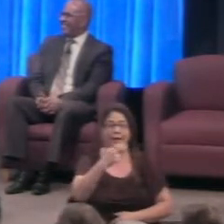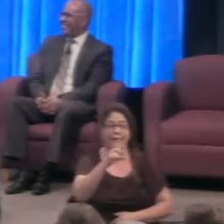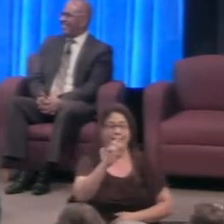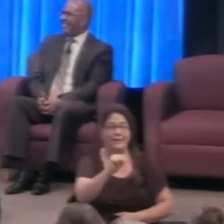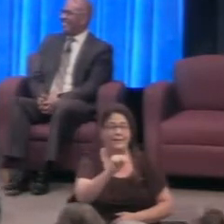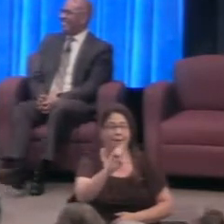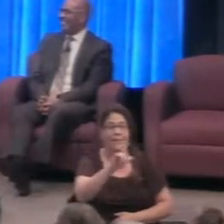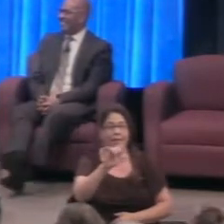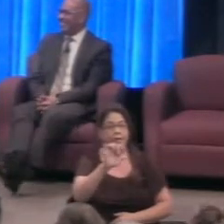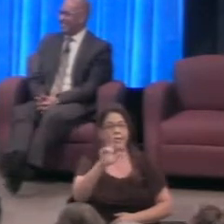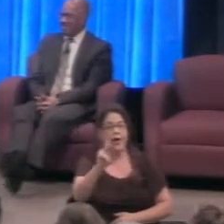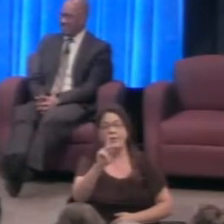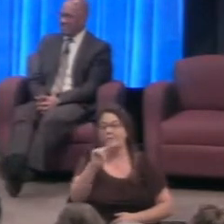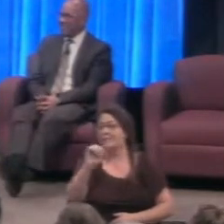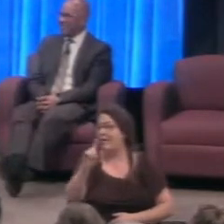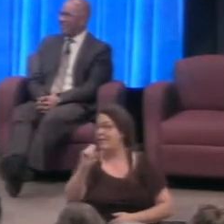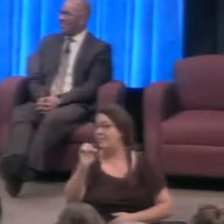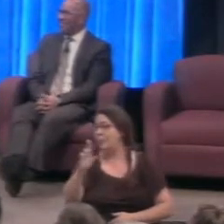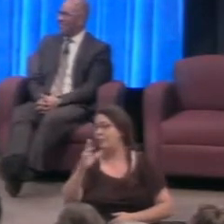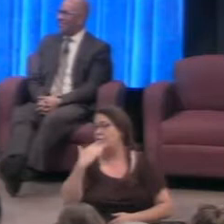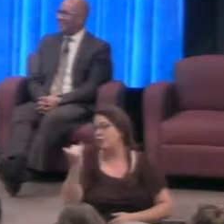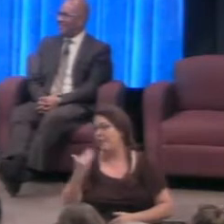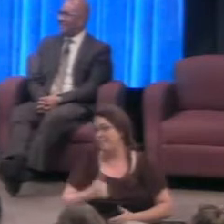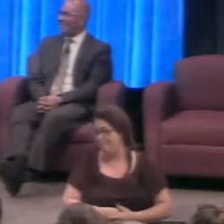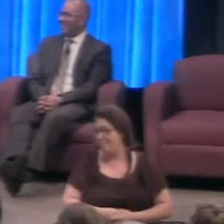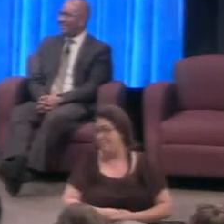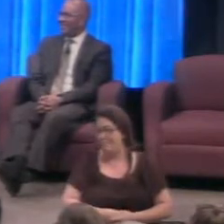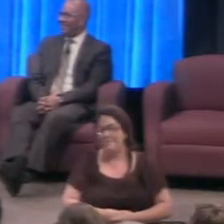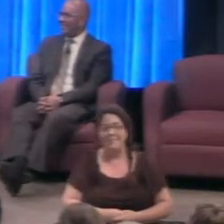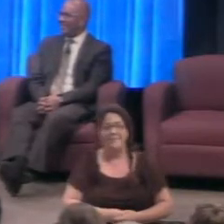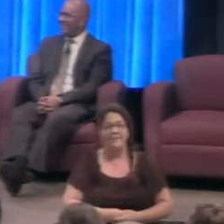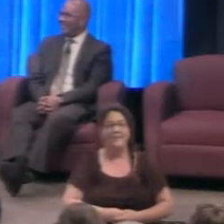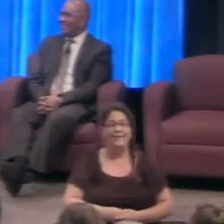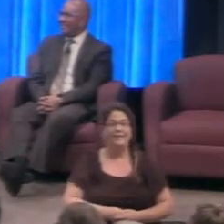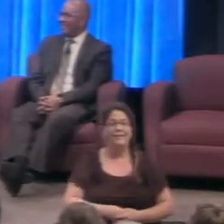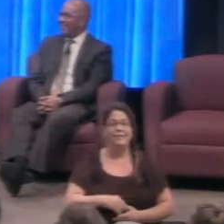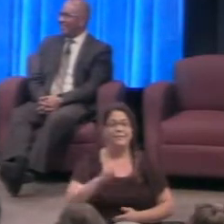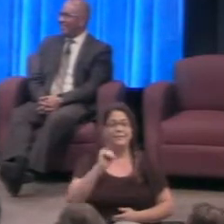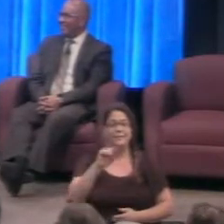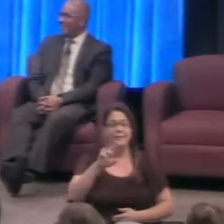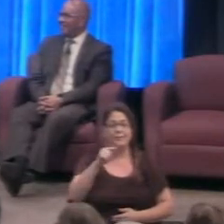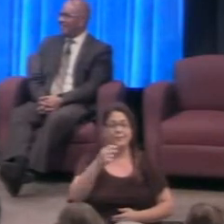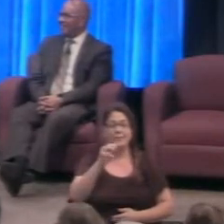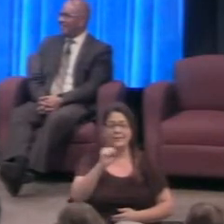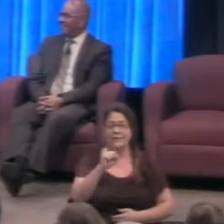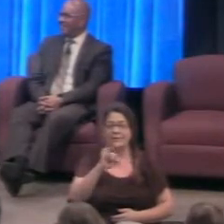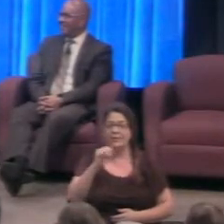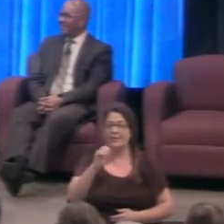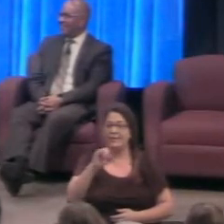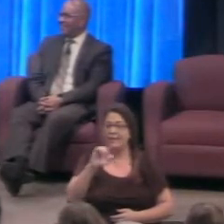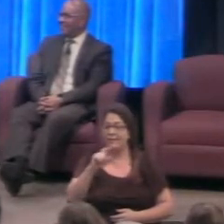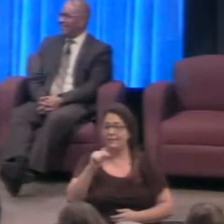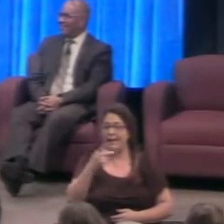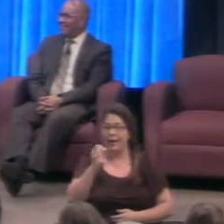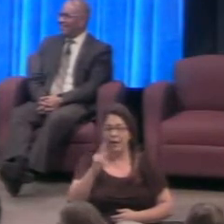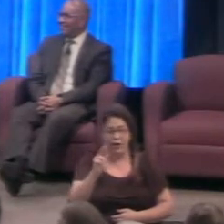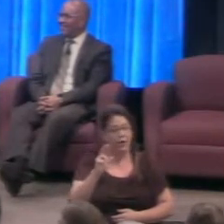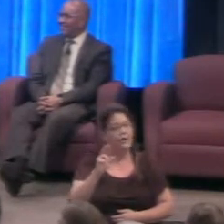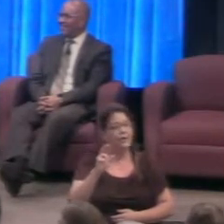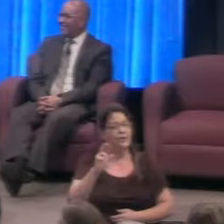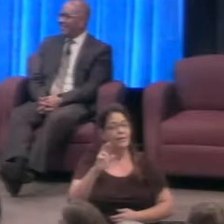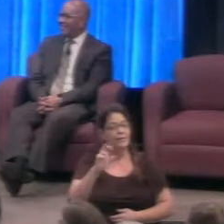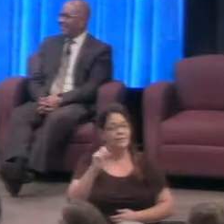Clark, Todd Osborne, great job. To our officiator, Mr. Thompson, Jessica Tucker, Pastor June, Steve